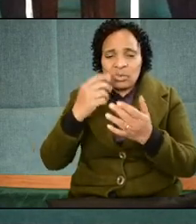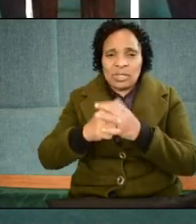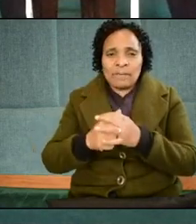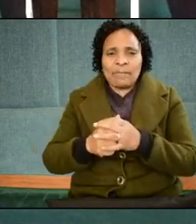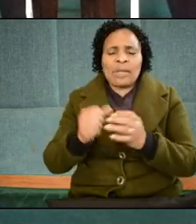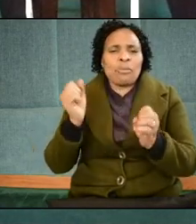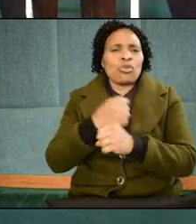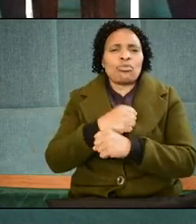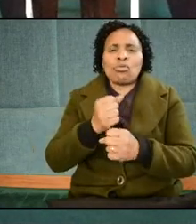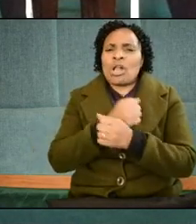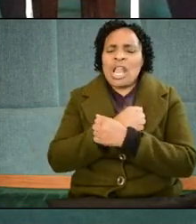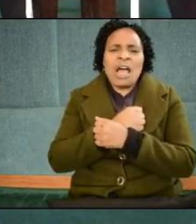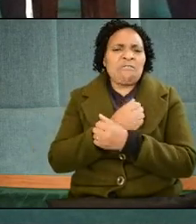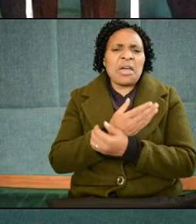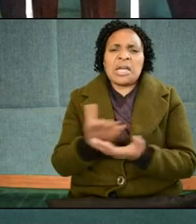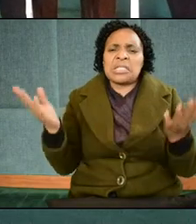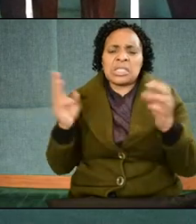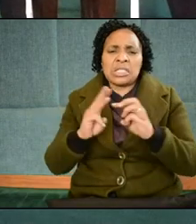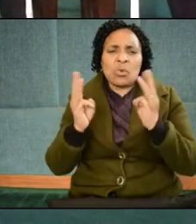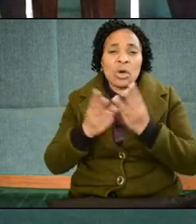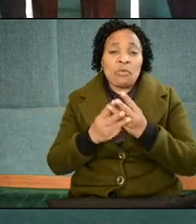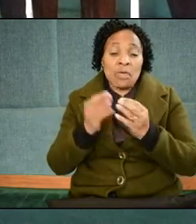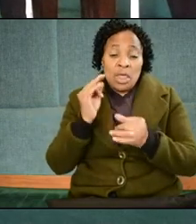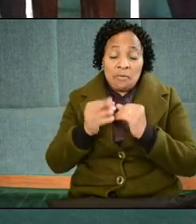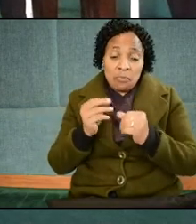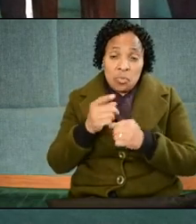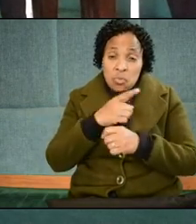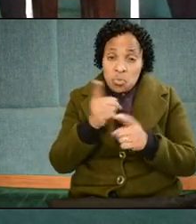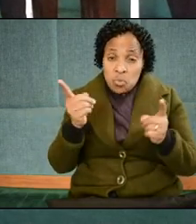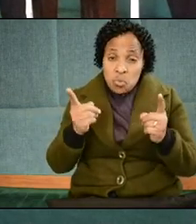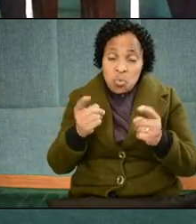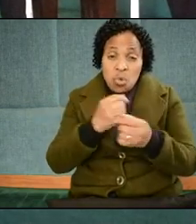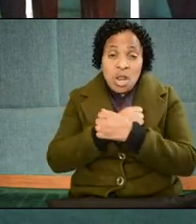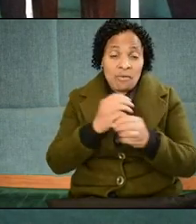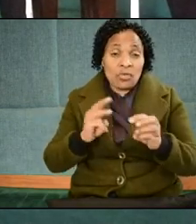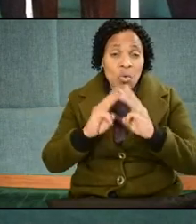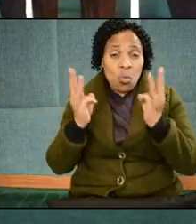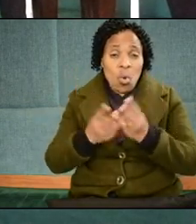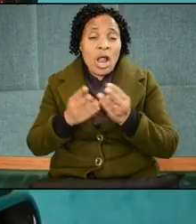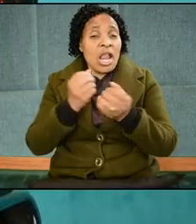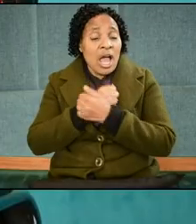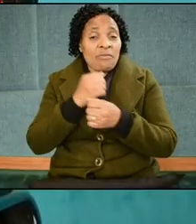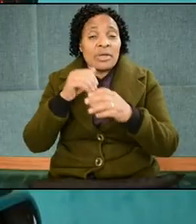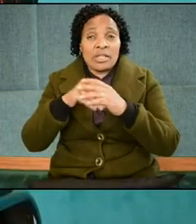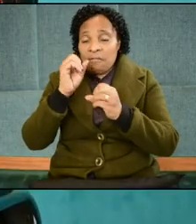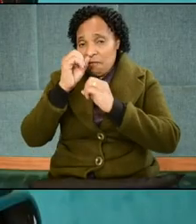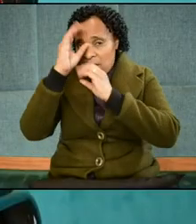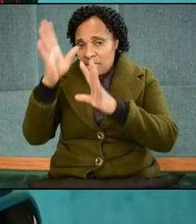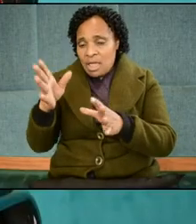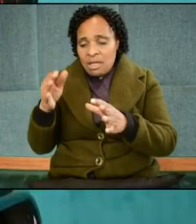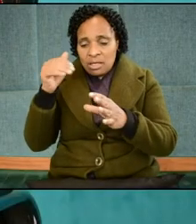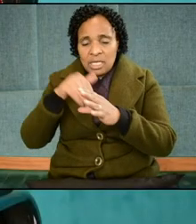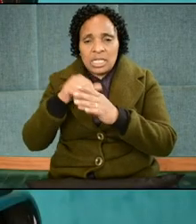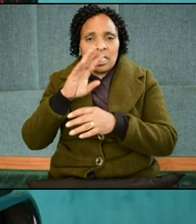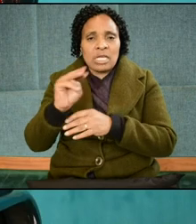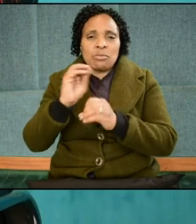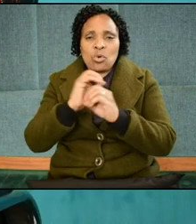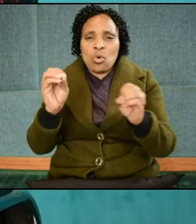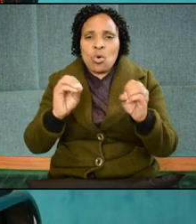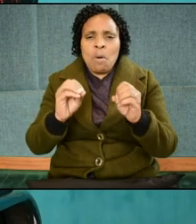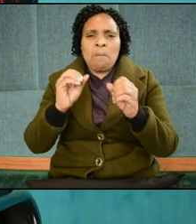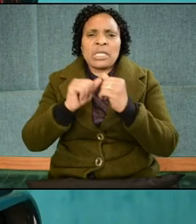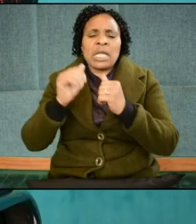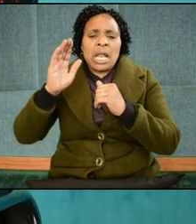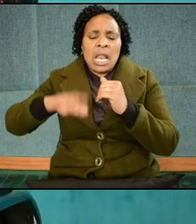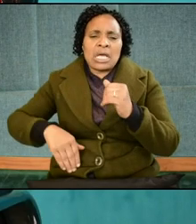world or anything in the world. If anyone loves the world, love for the Father is not in them. For everything in the world, the lust of the flesh,